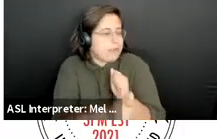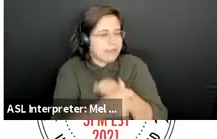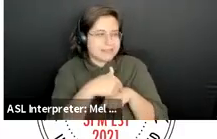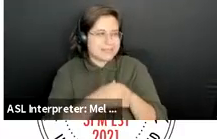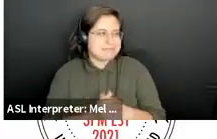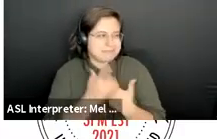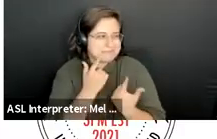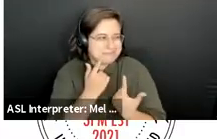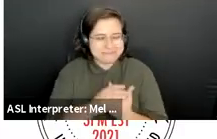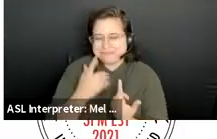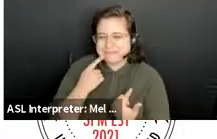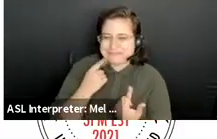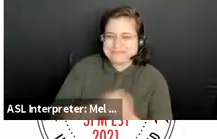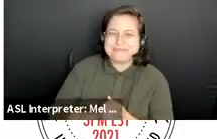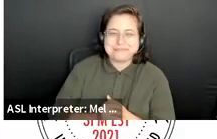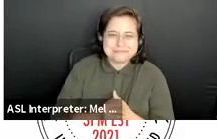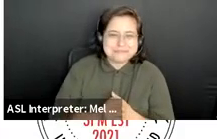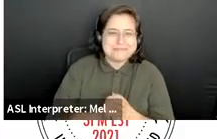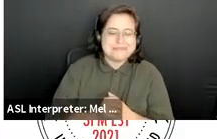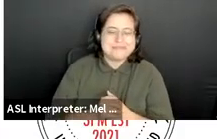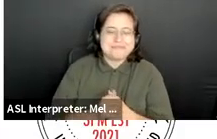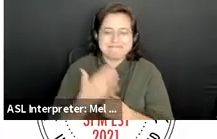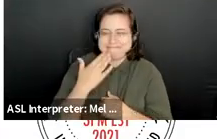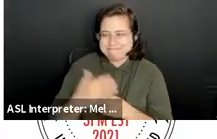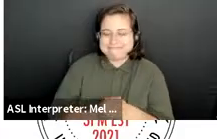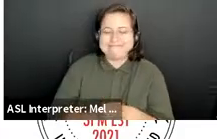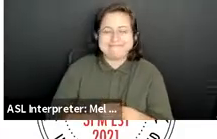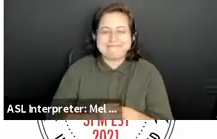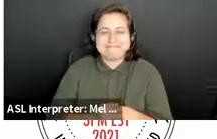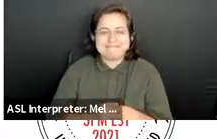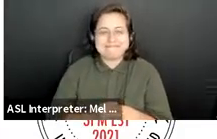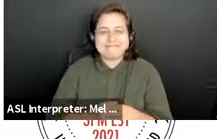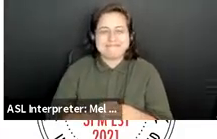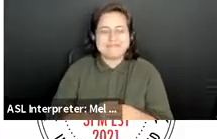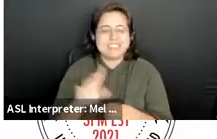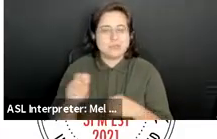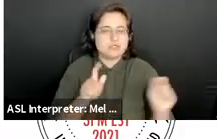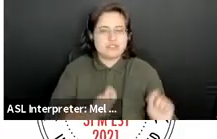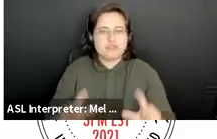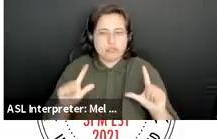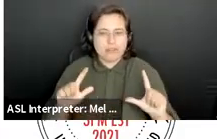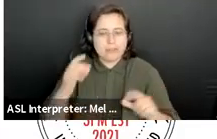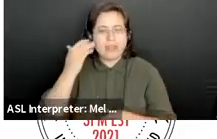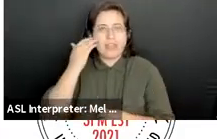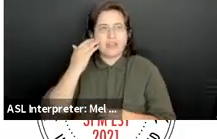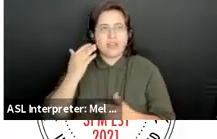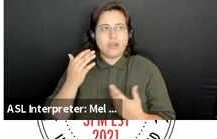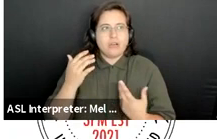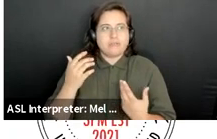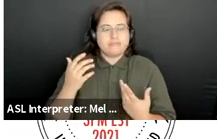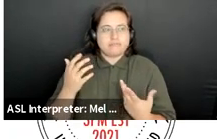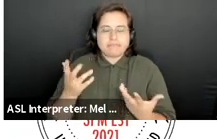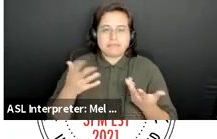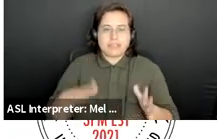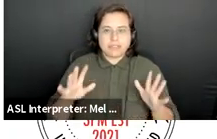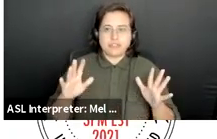So just to frame it up, because I know there's been a lot of information shared already, and some of it